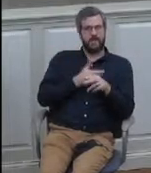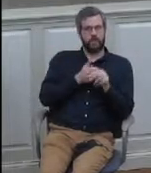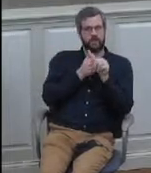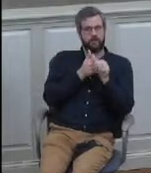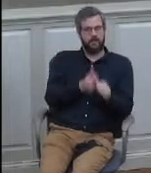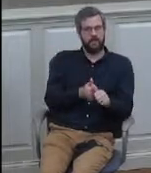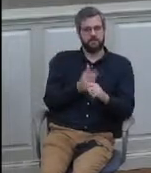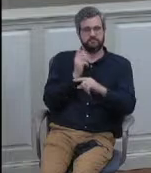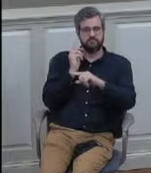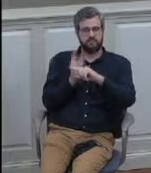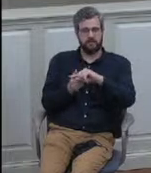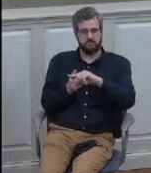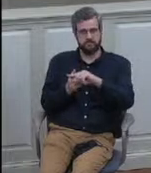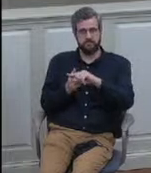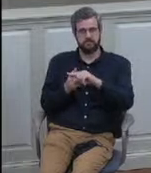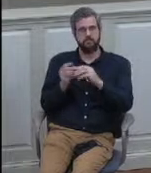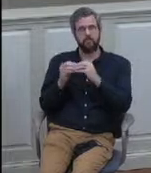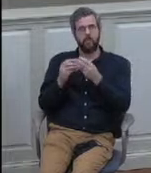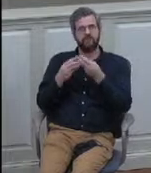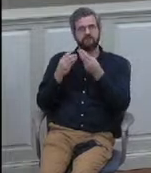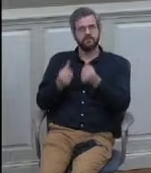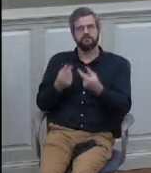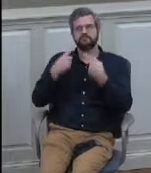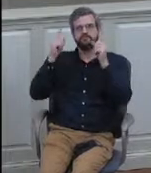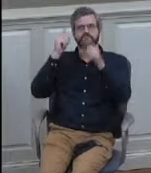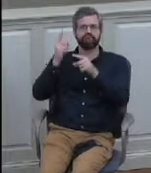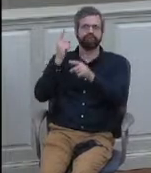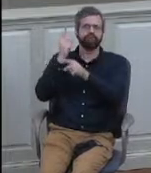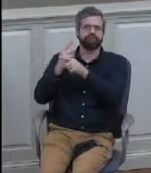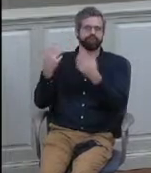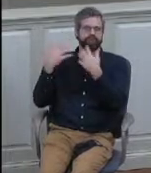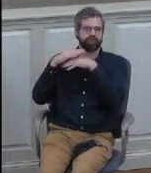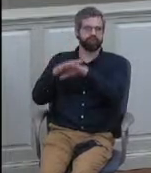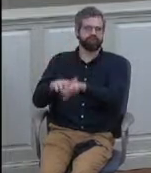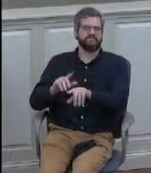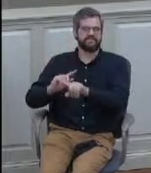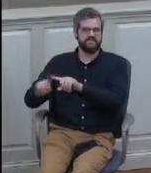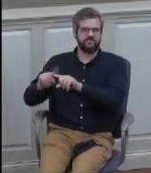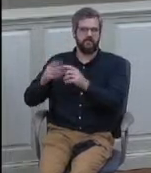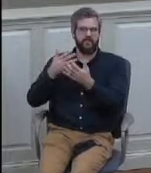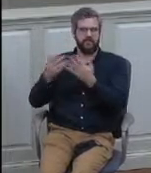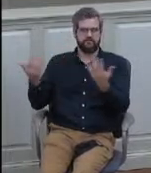well as streamline efficiency and accuracy on a lot of different fronts.